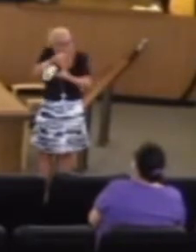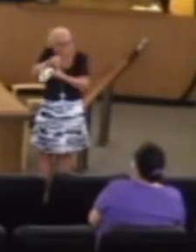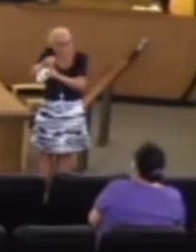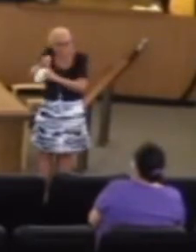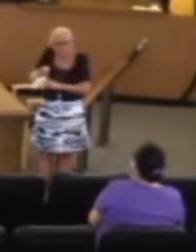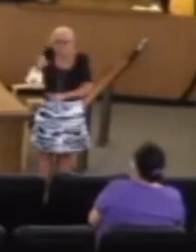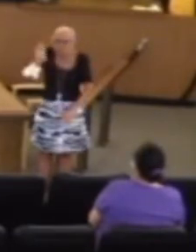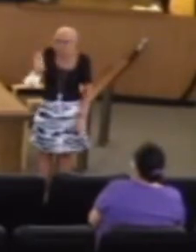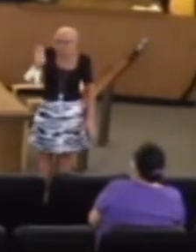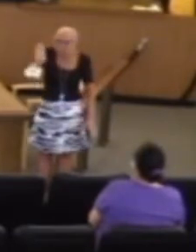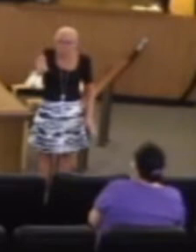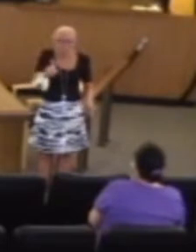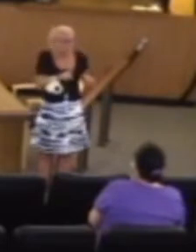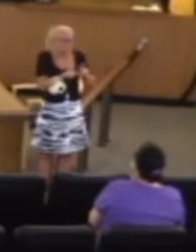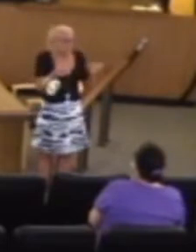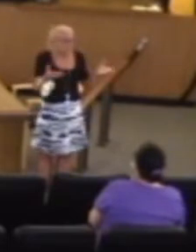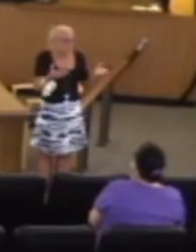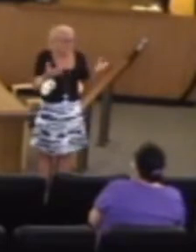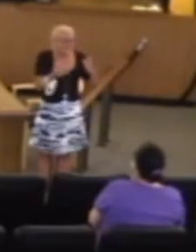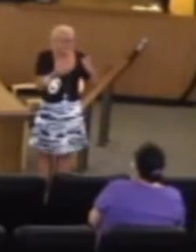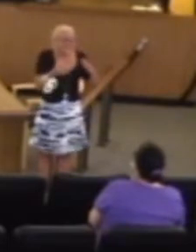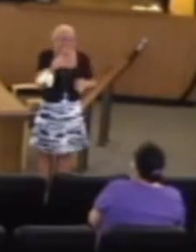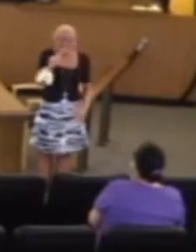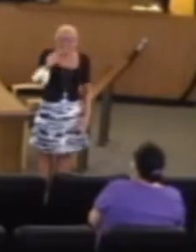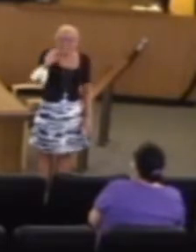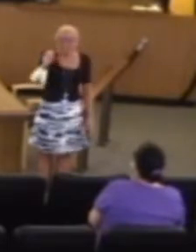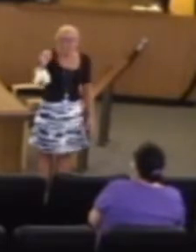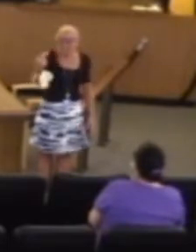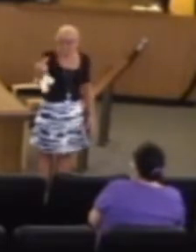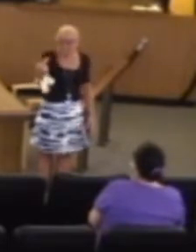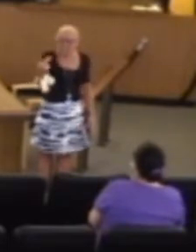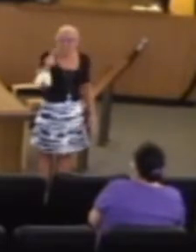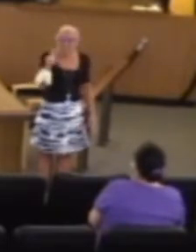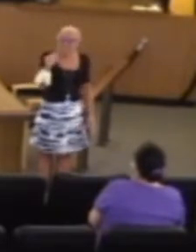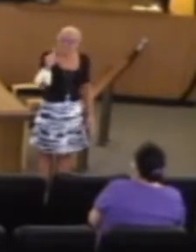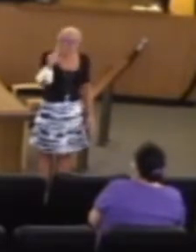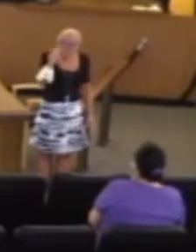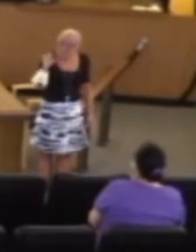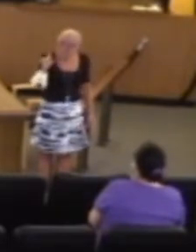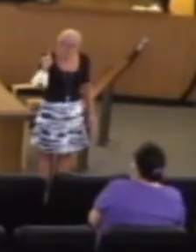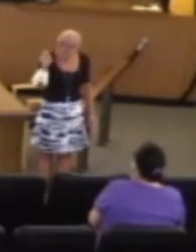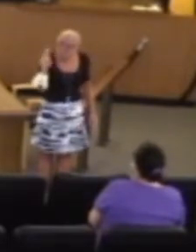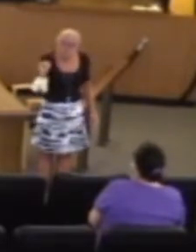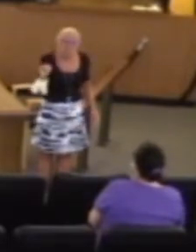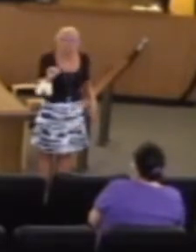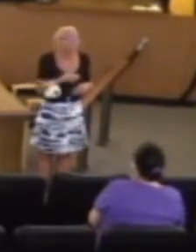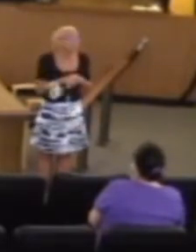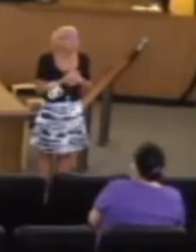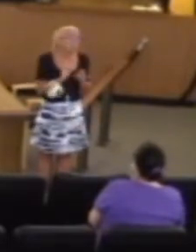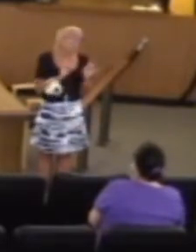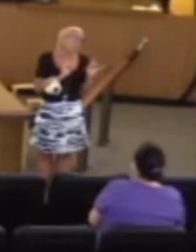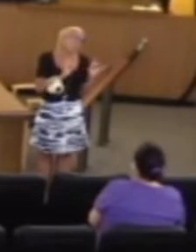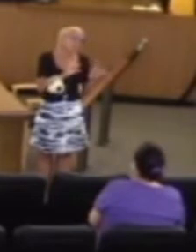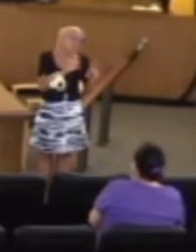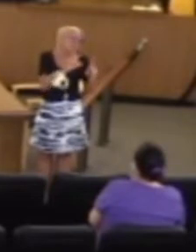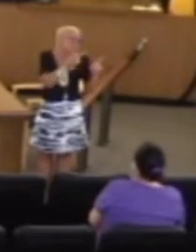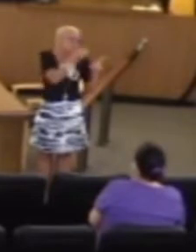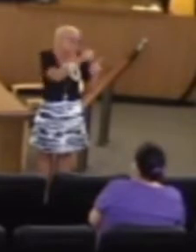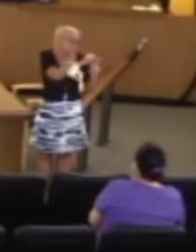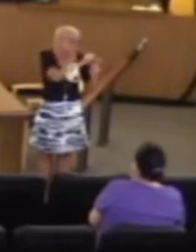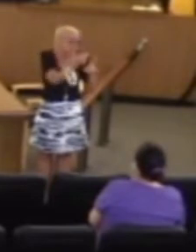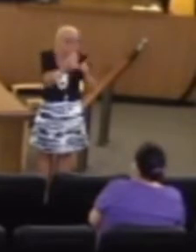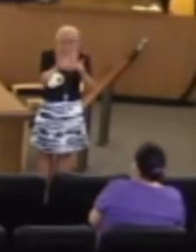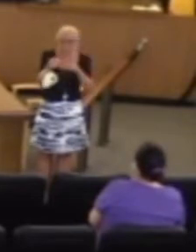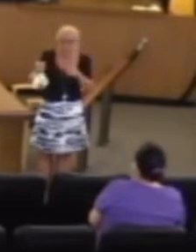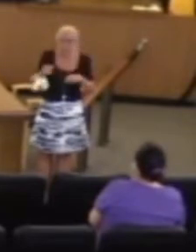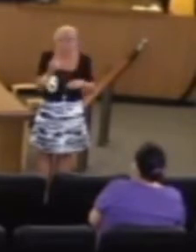only in Brooklyn, but right here in the town of Hempstead, over in the Valley Stream facility. What we are doing here today is